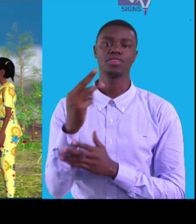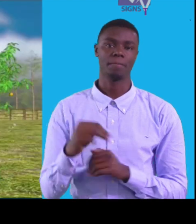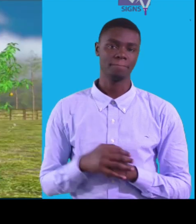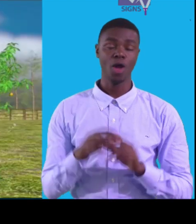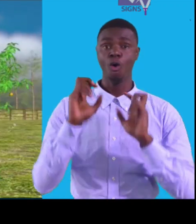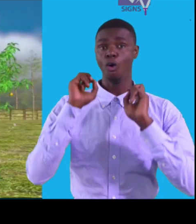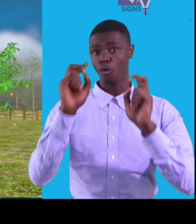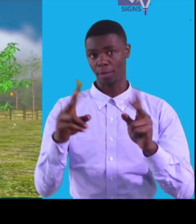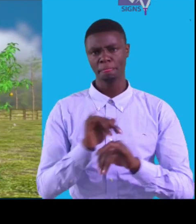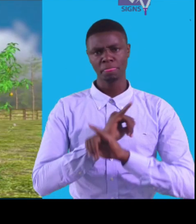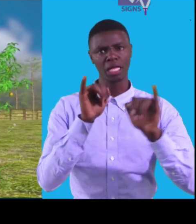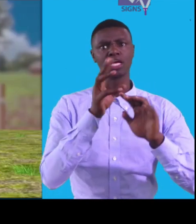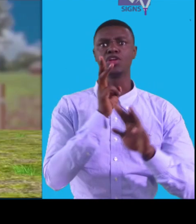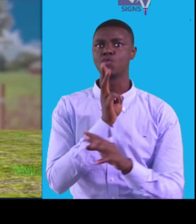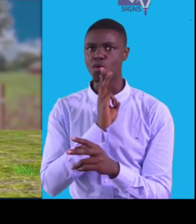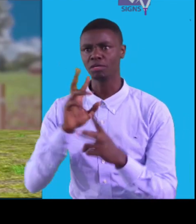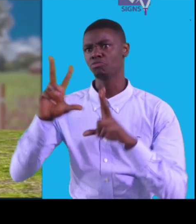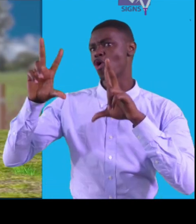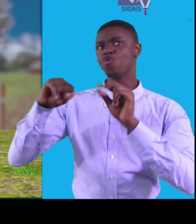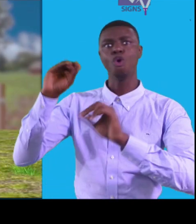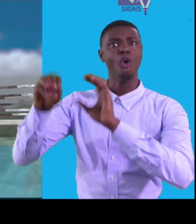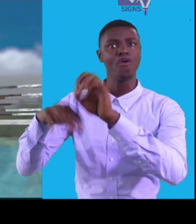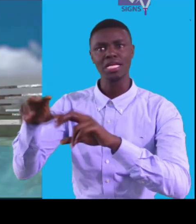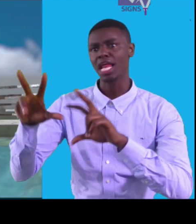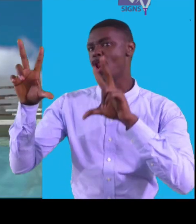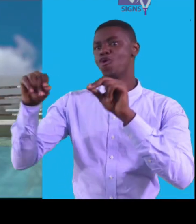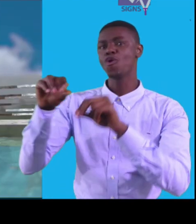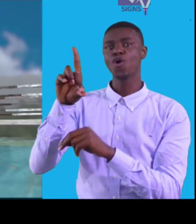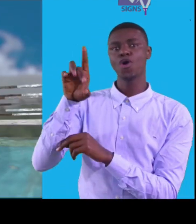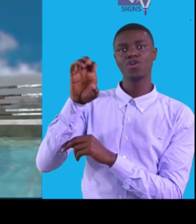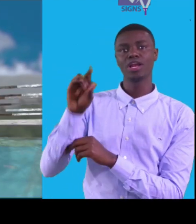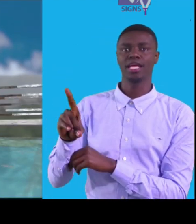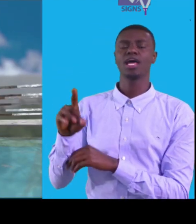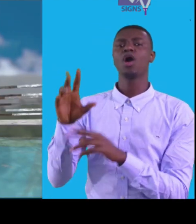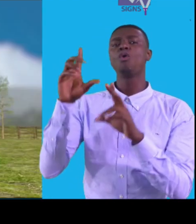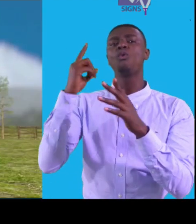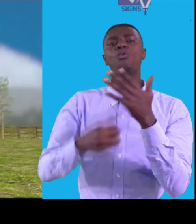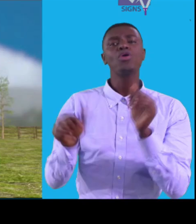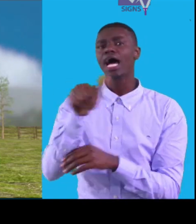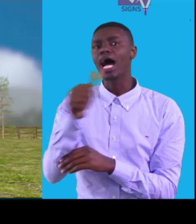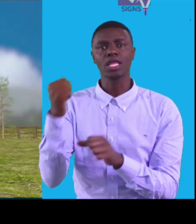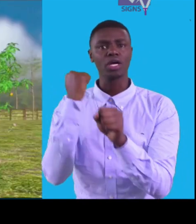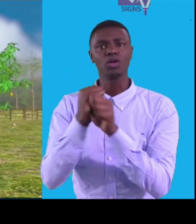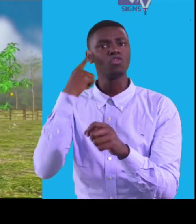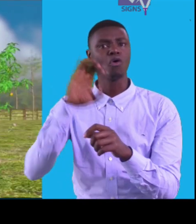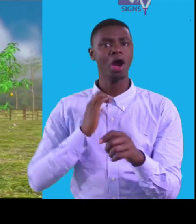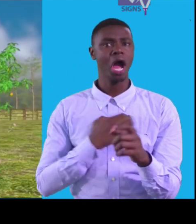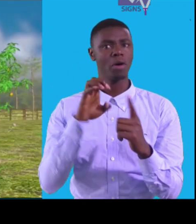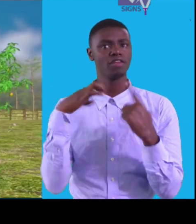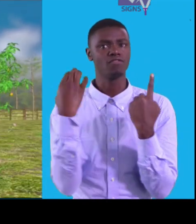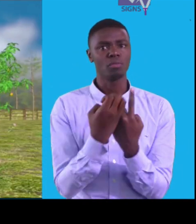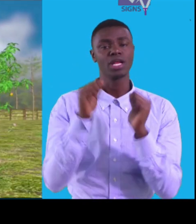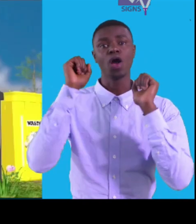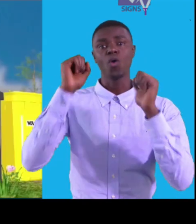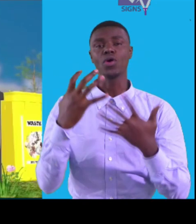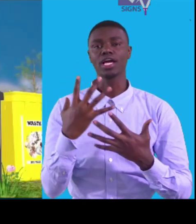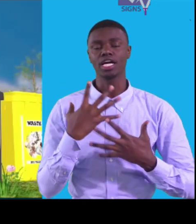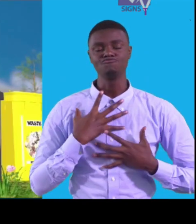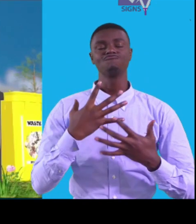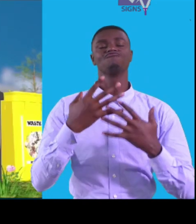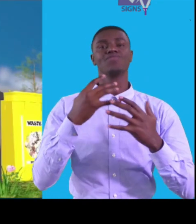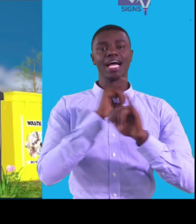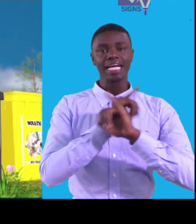play with them. Okay. Clean water, no litter, no lead. What else can we do for our environment?